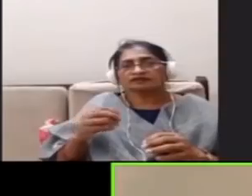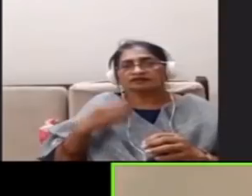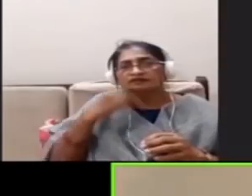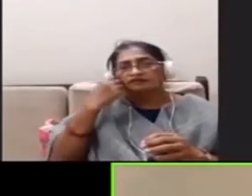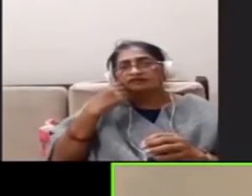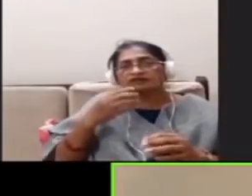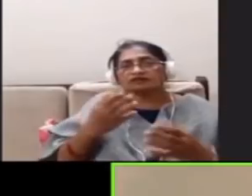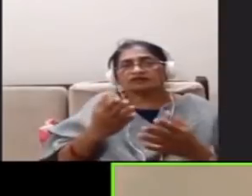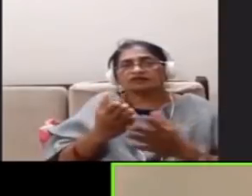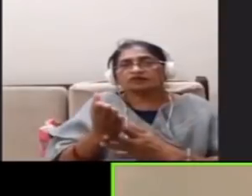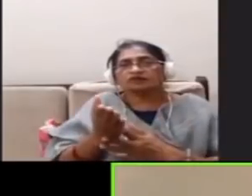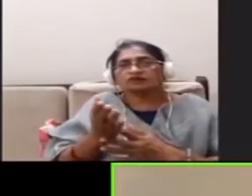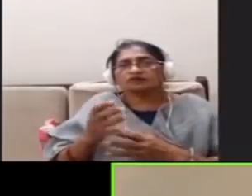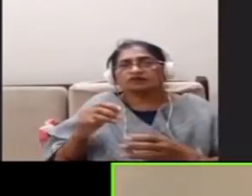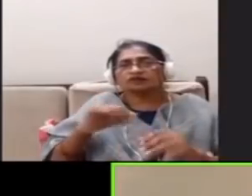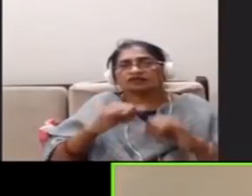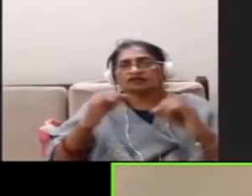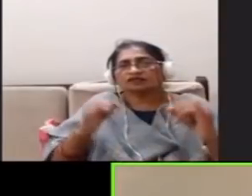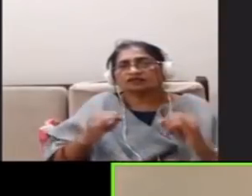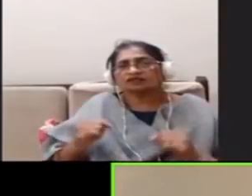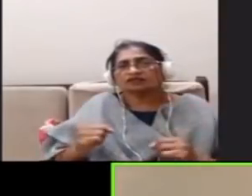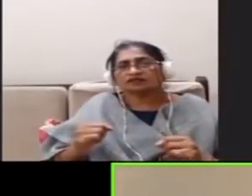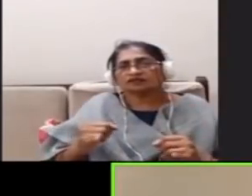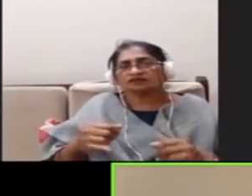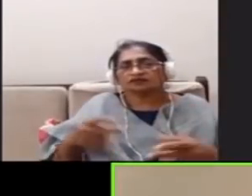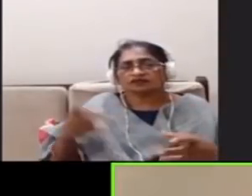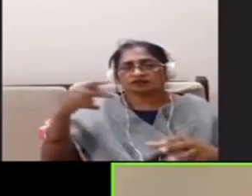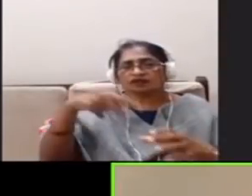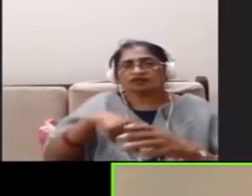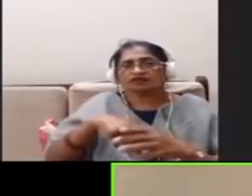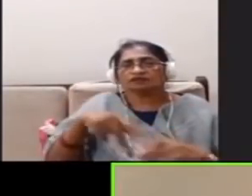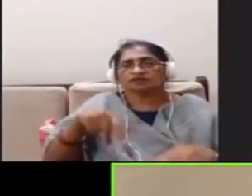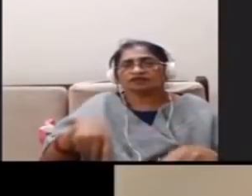those, the individuals who are participating in this program